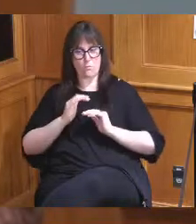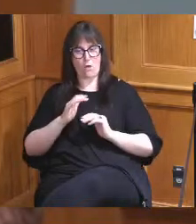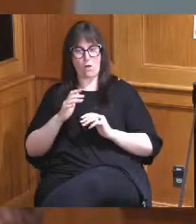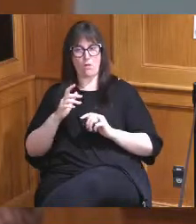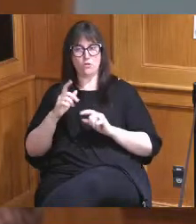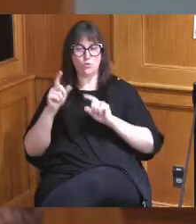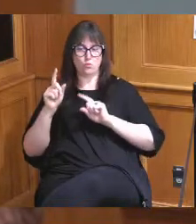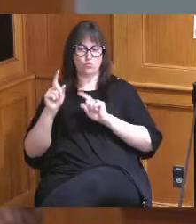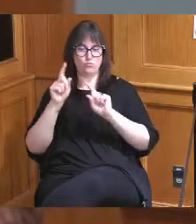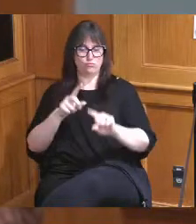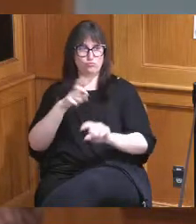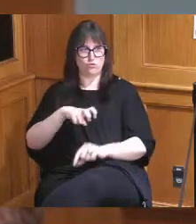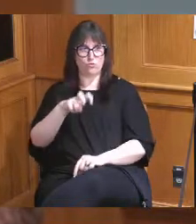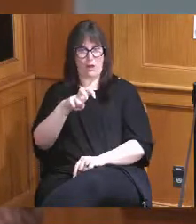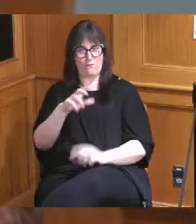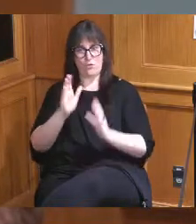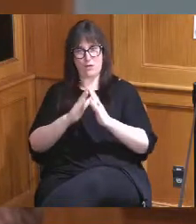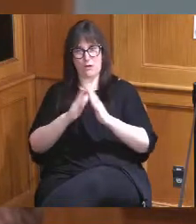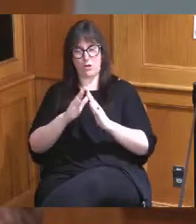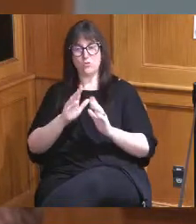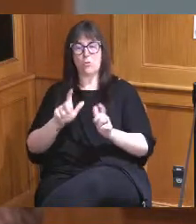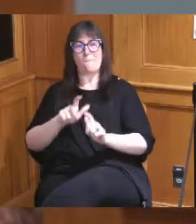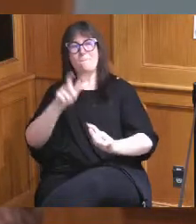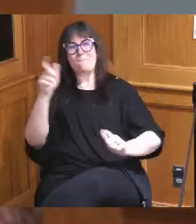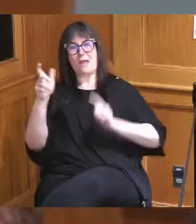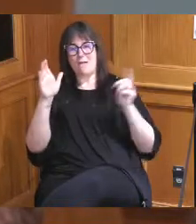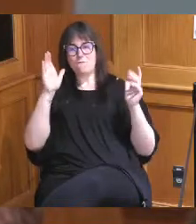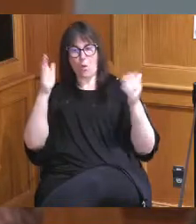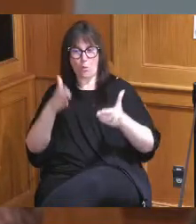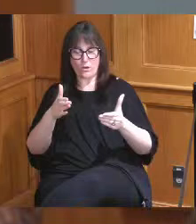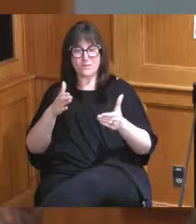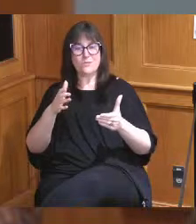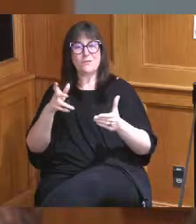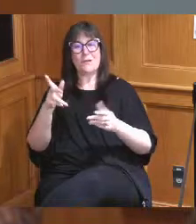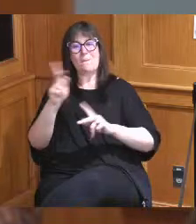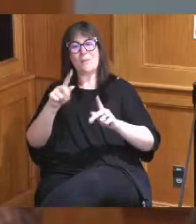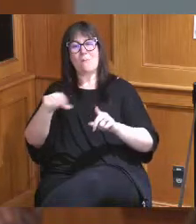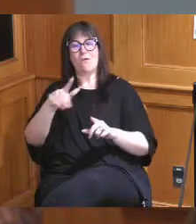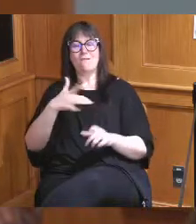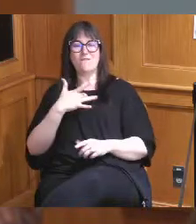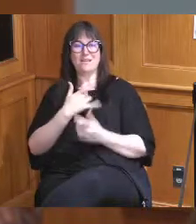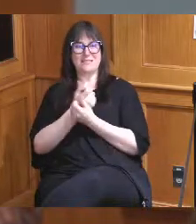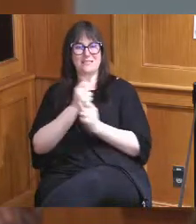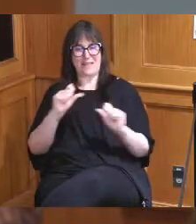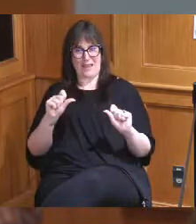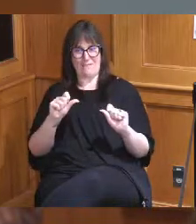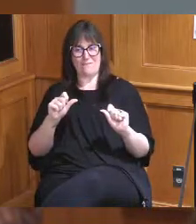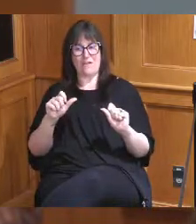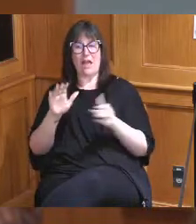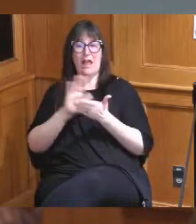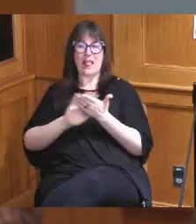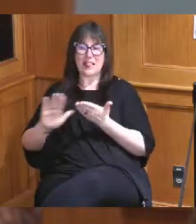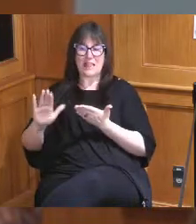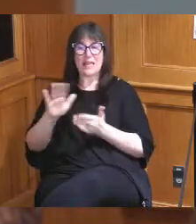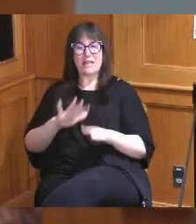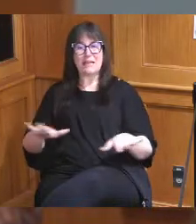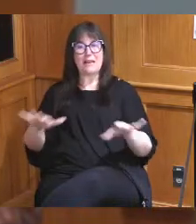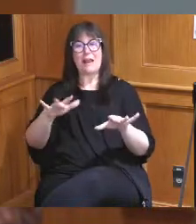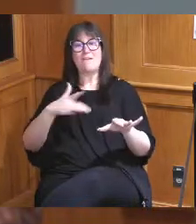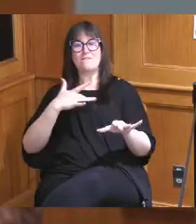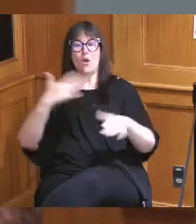coming downtown. So a huge focus was on making people feel safe, making the place clean, making it